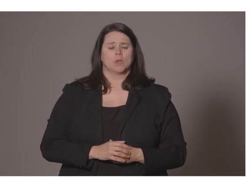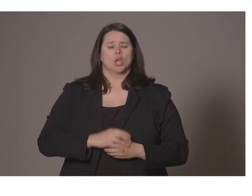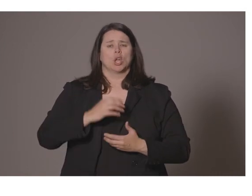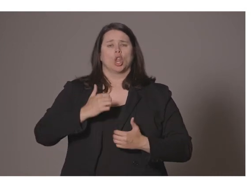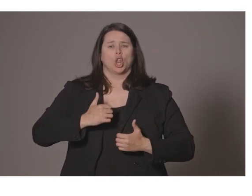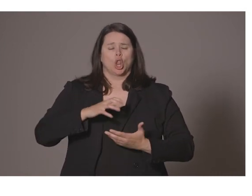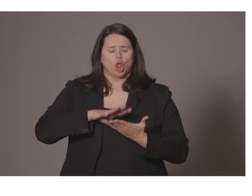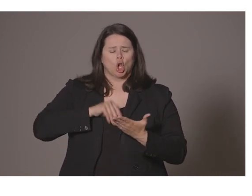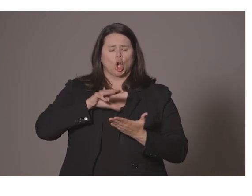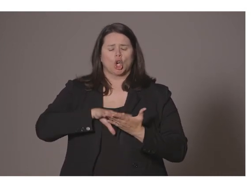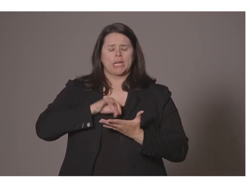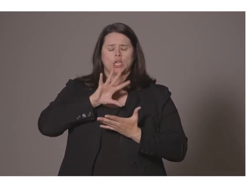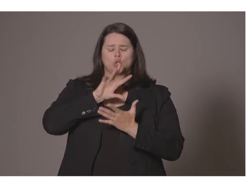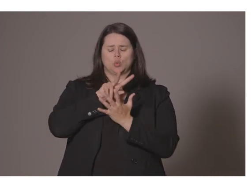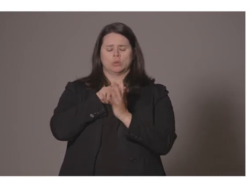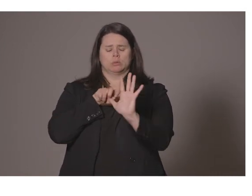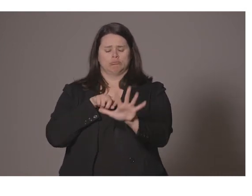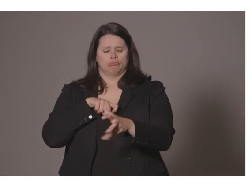of what it means to live.